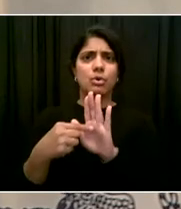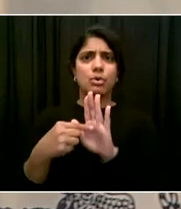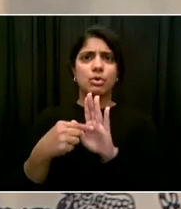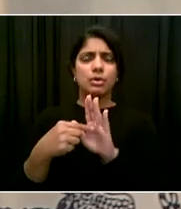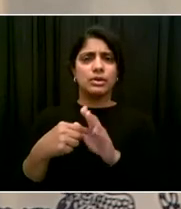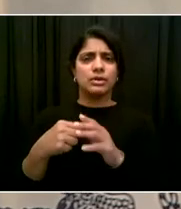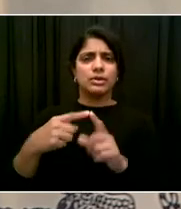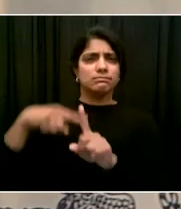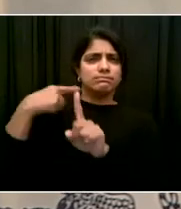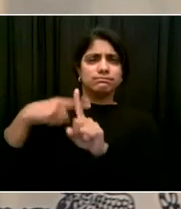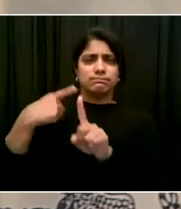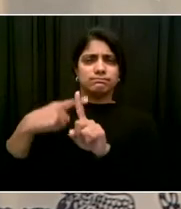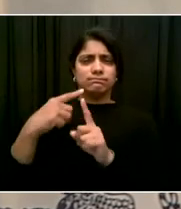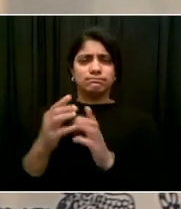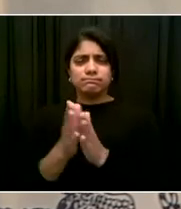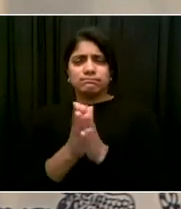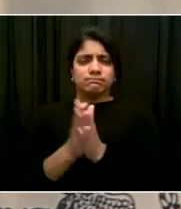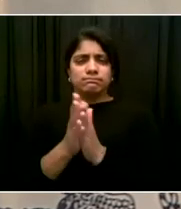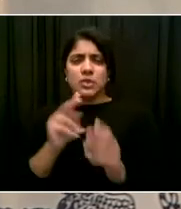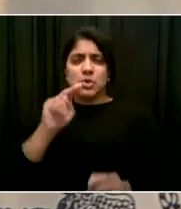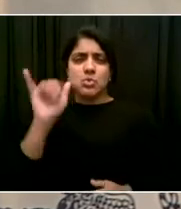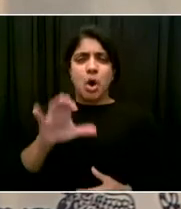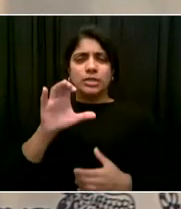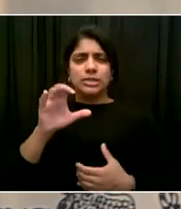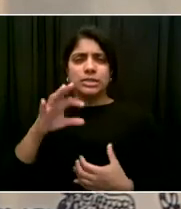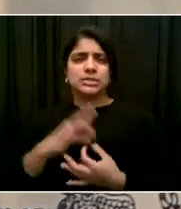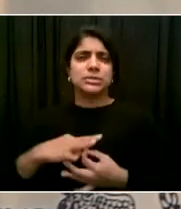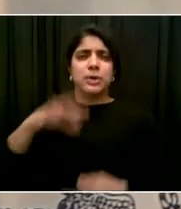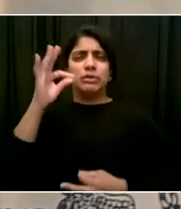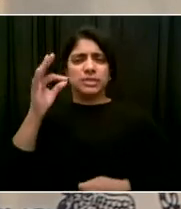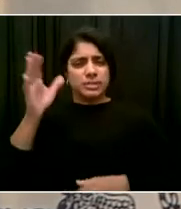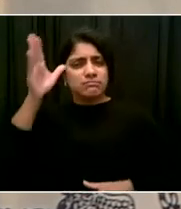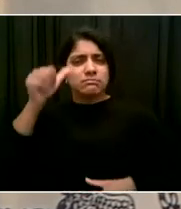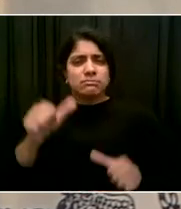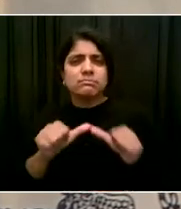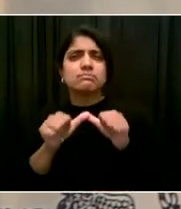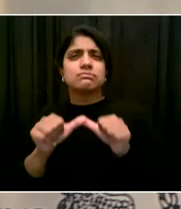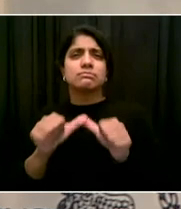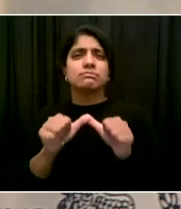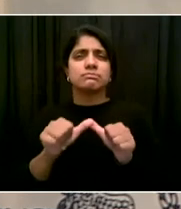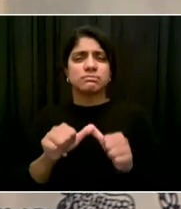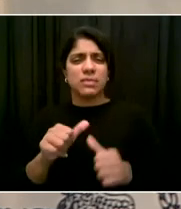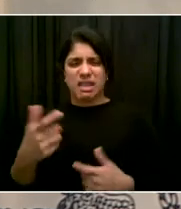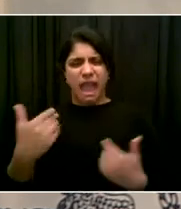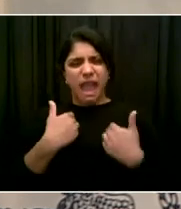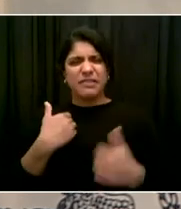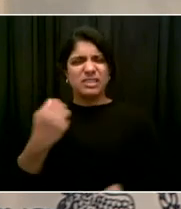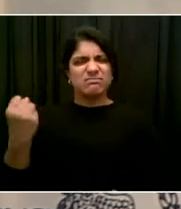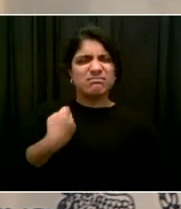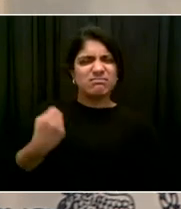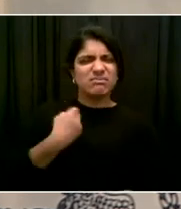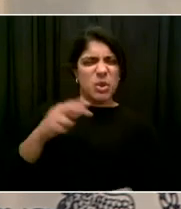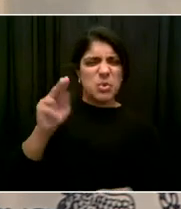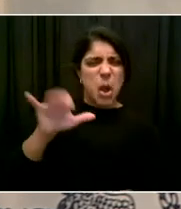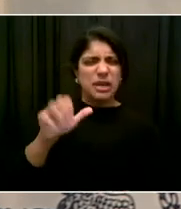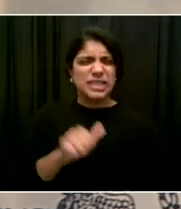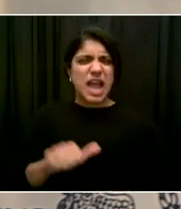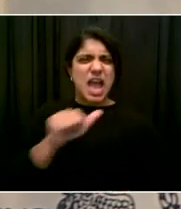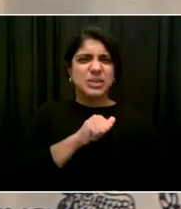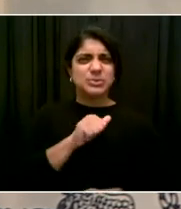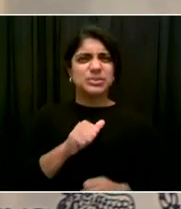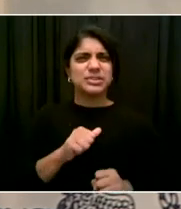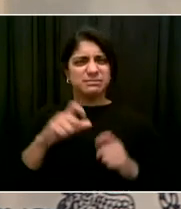is a time, given everything we've been through these last 2 years, I like celebrating our heroes. I like celebrating the folks